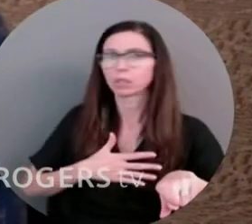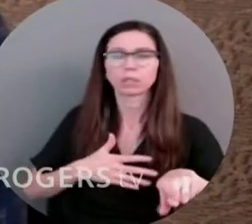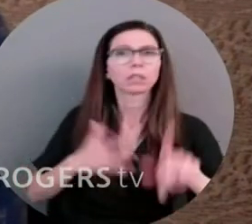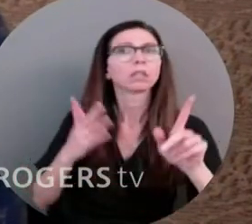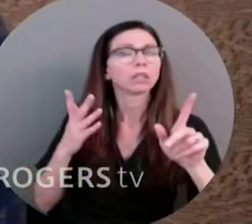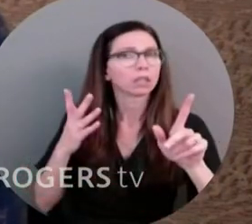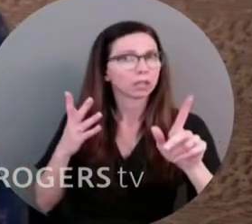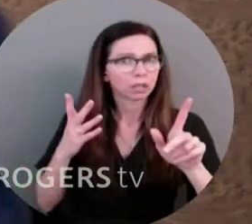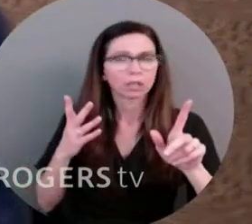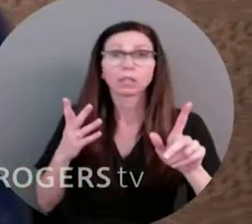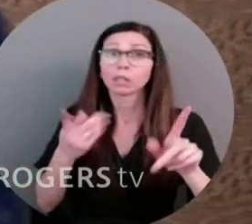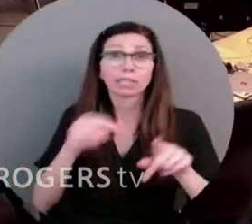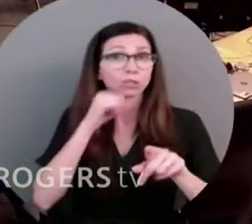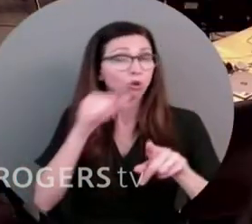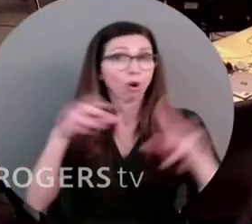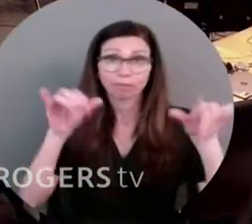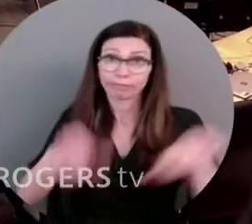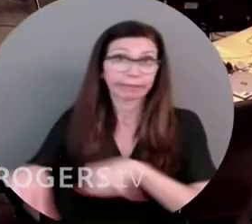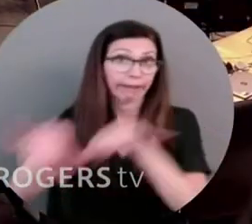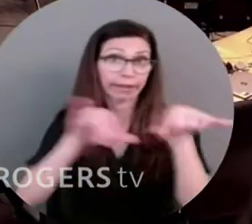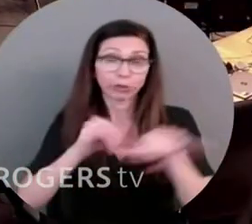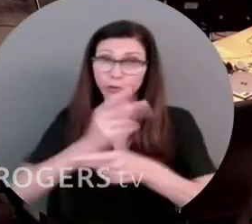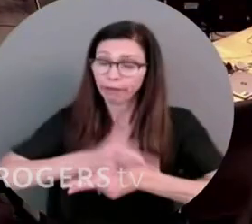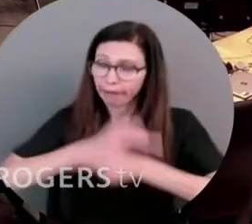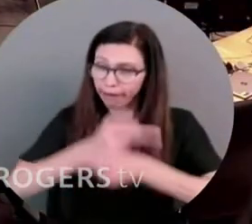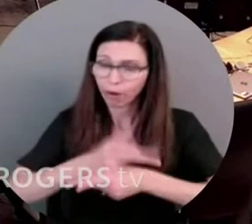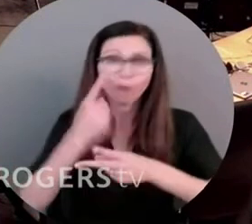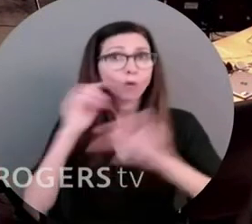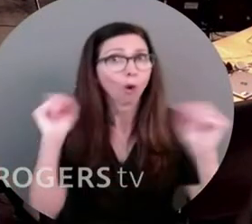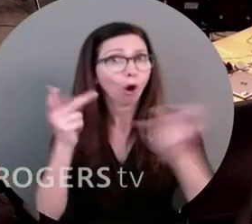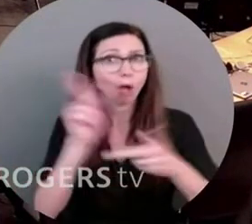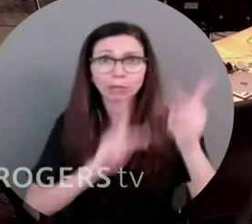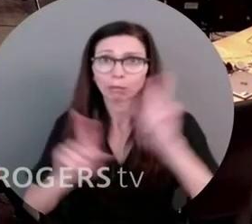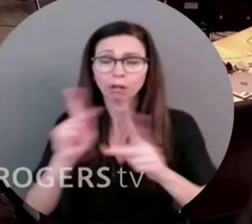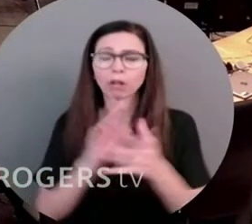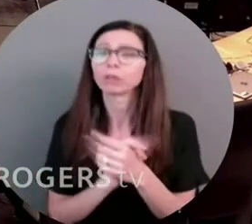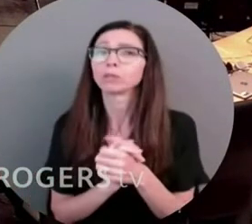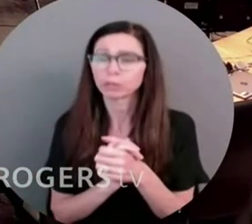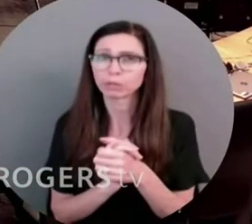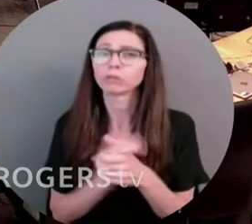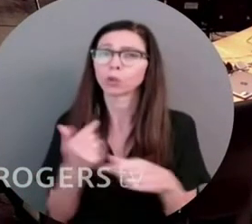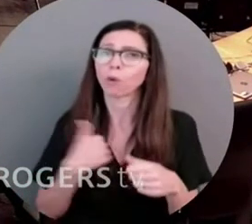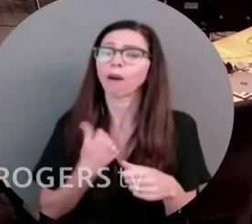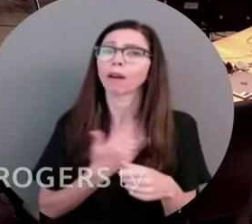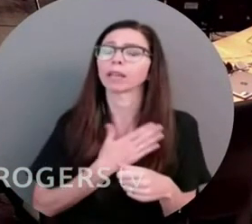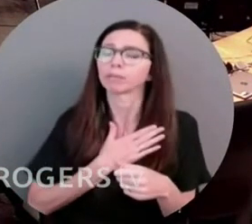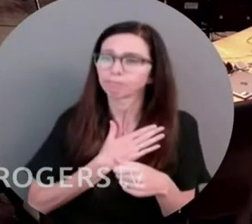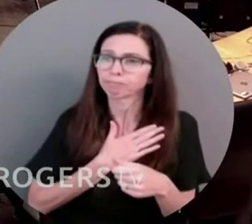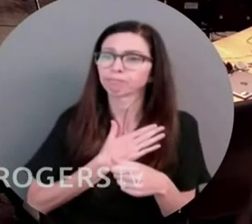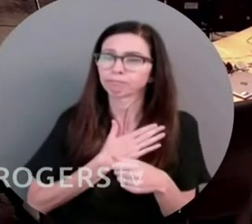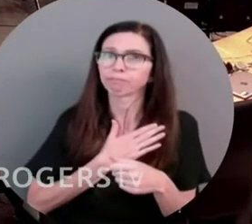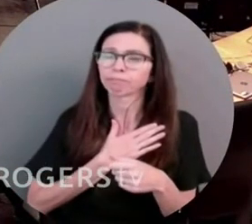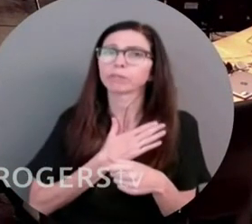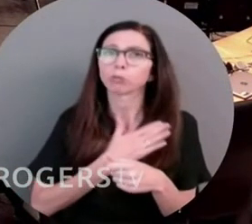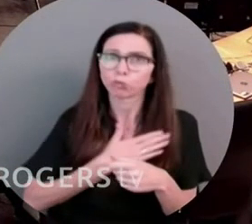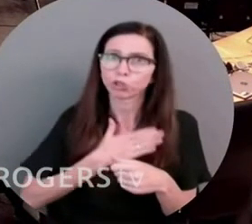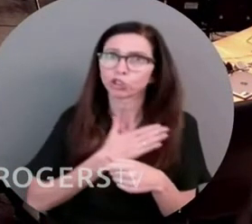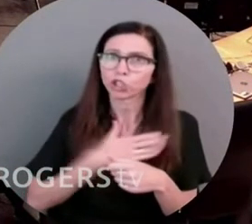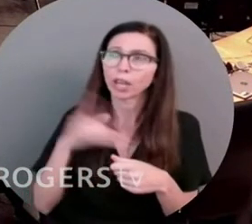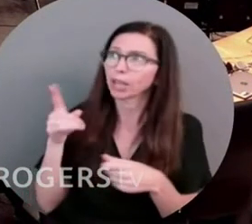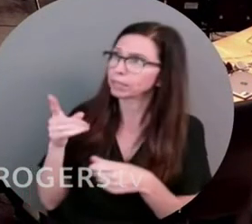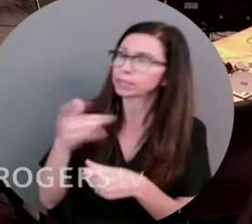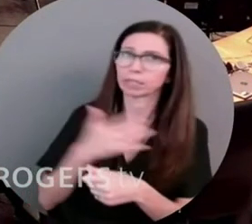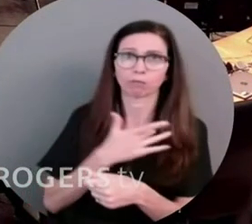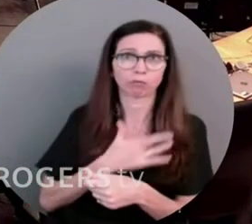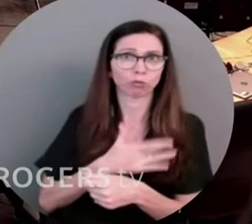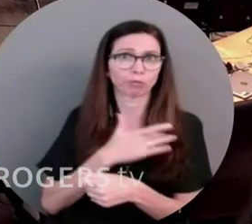that everyone deserves. So I appreciate that the Premier is going to do more of a review, and I really